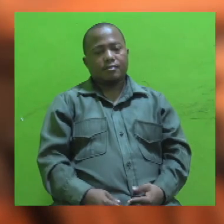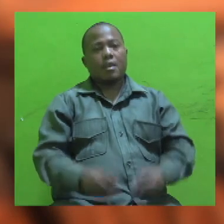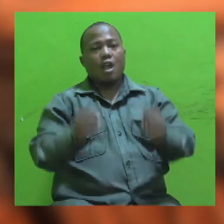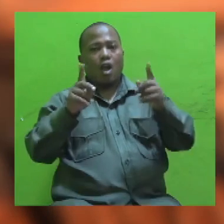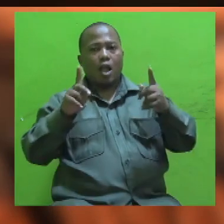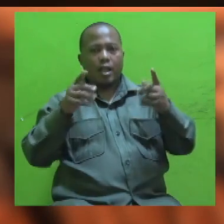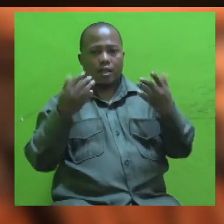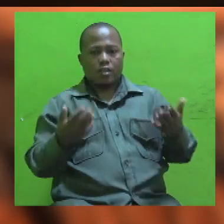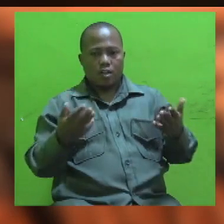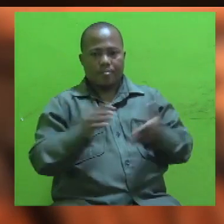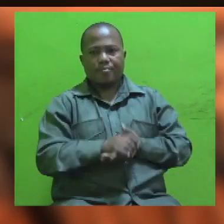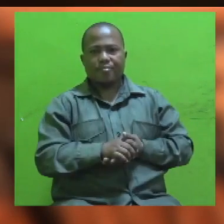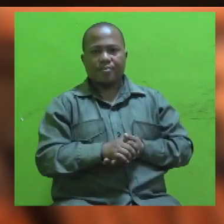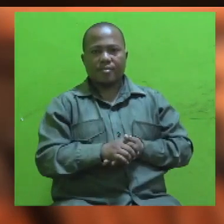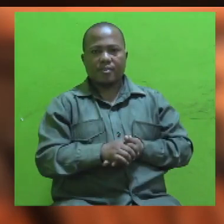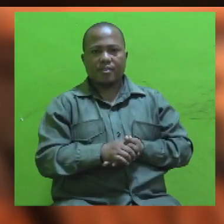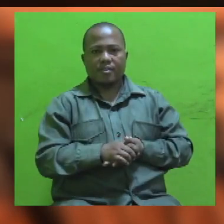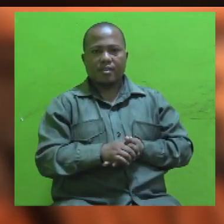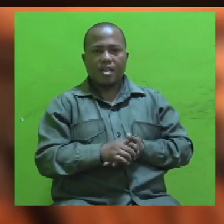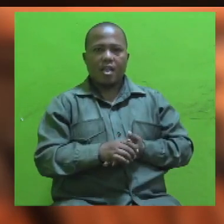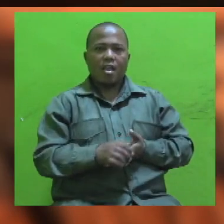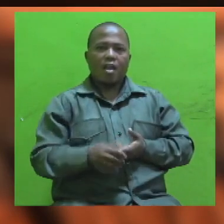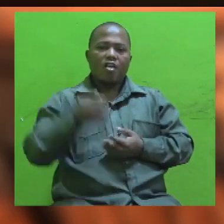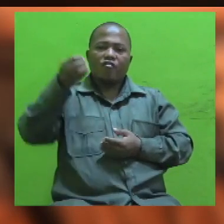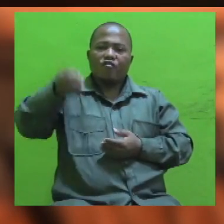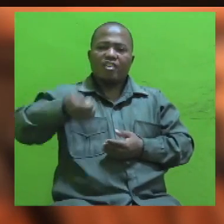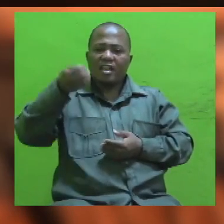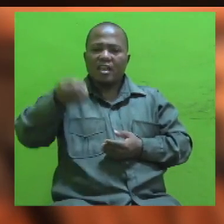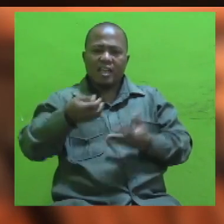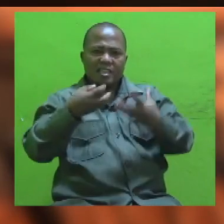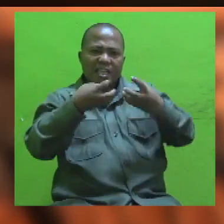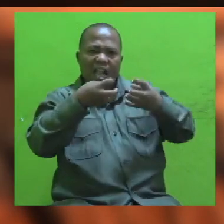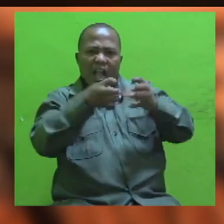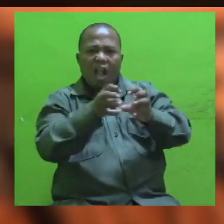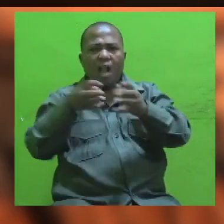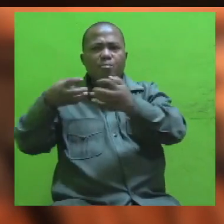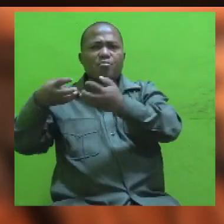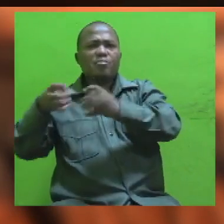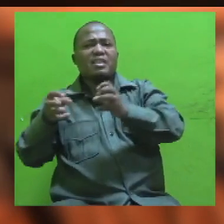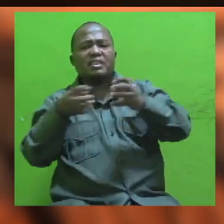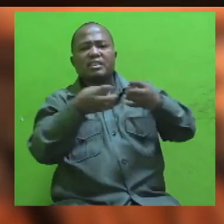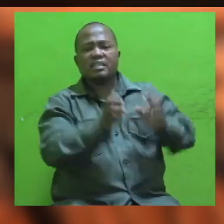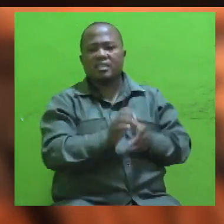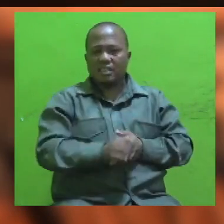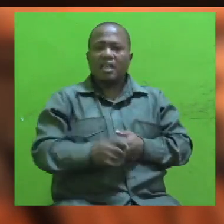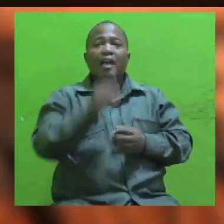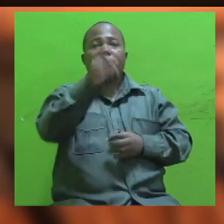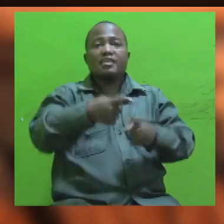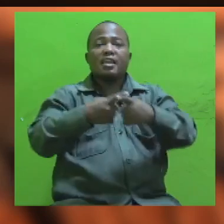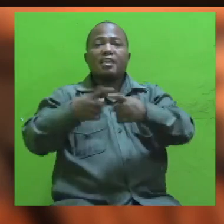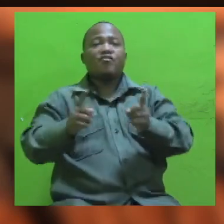So, the village committee, there are different committees in the village. There are